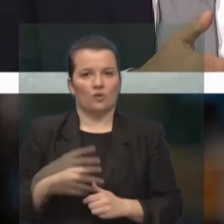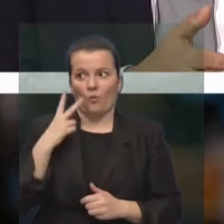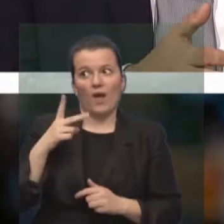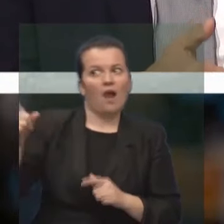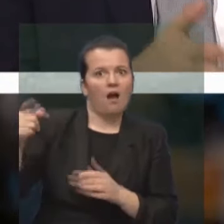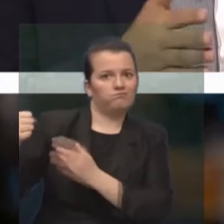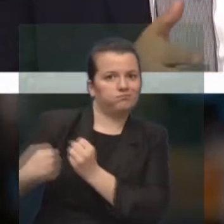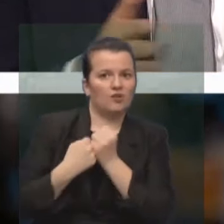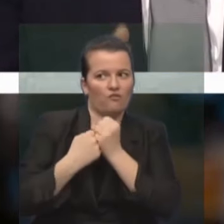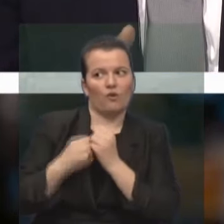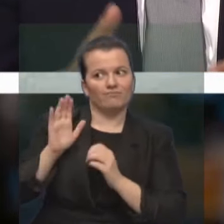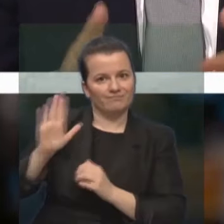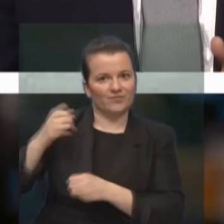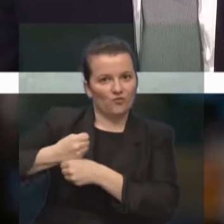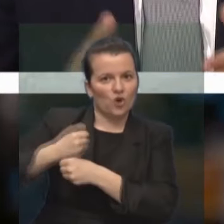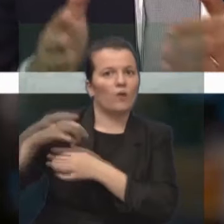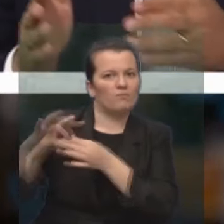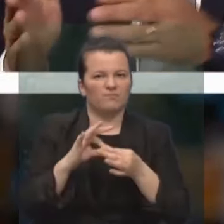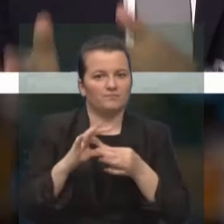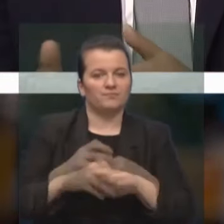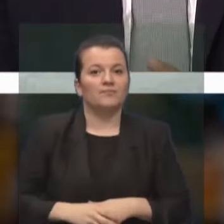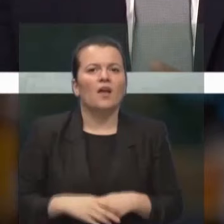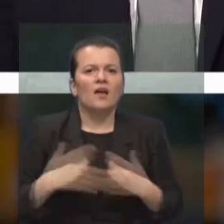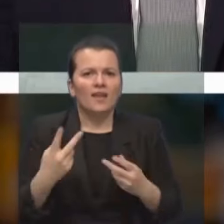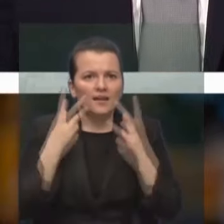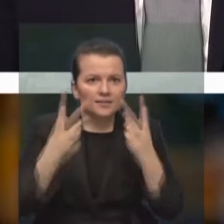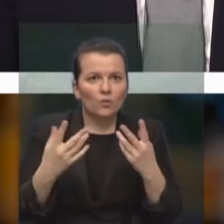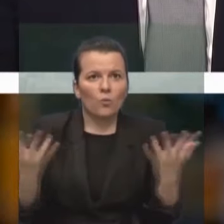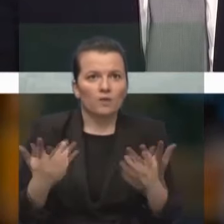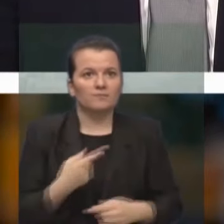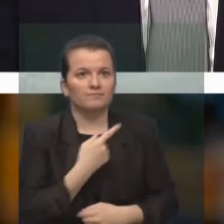inventory, inventories will be down 26% in Q1, from